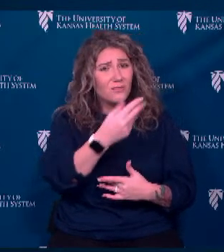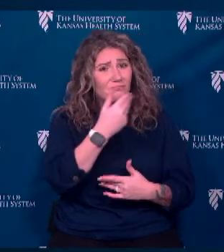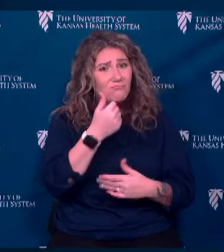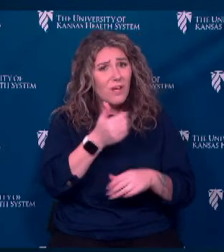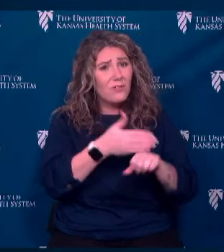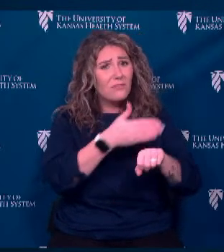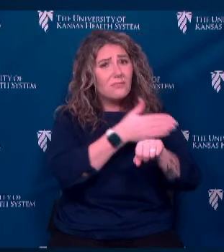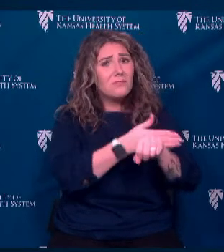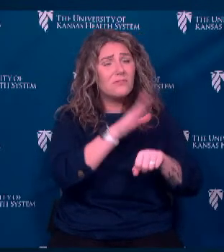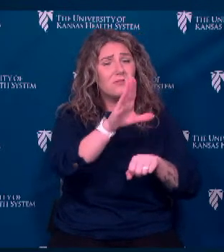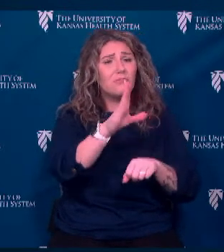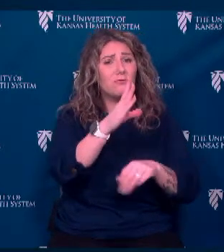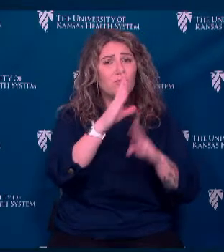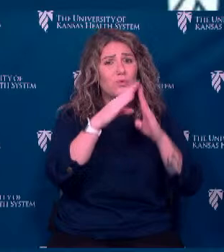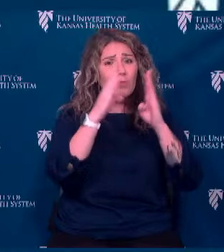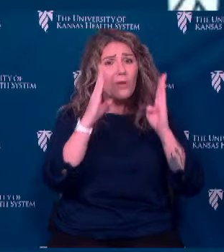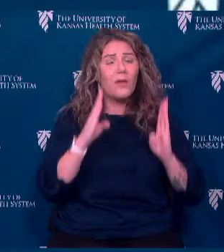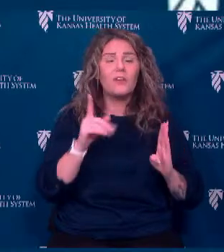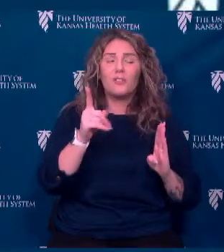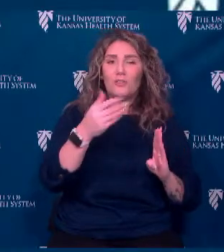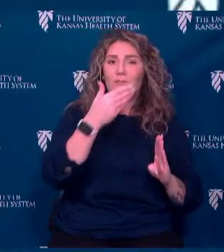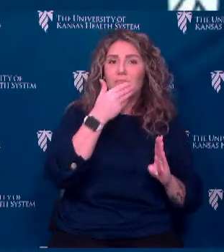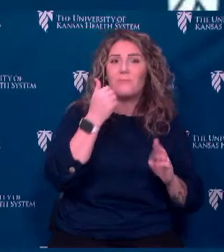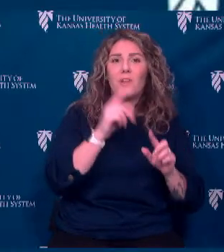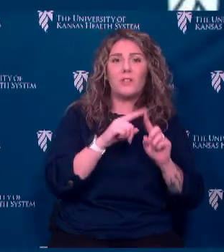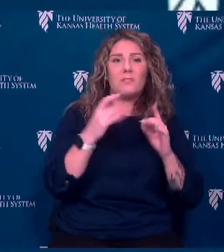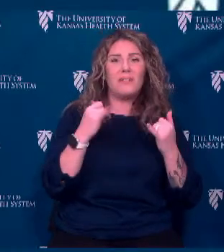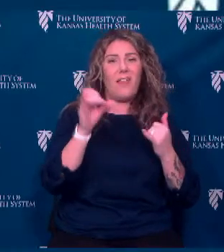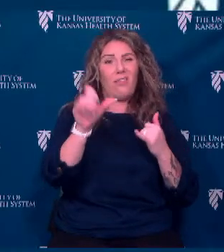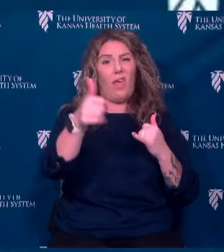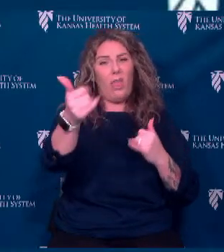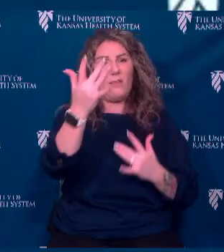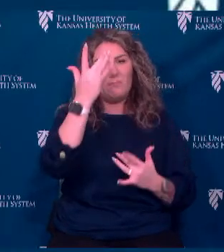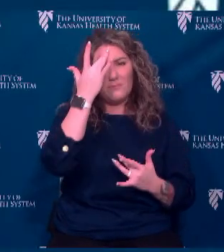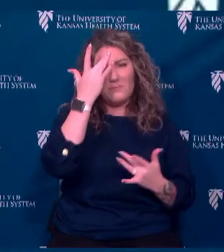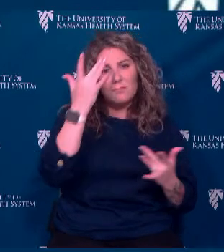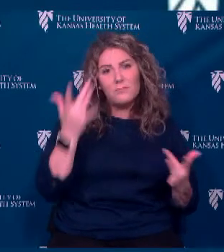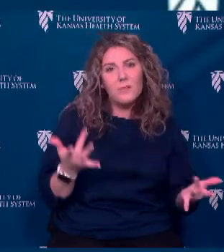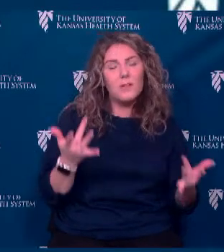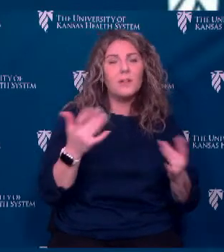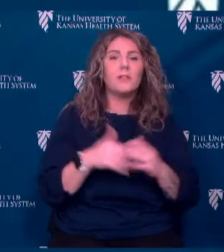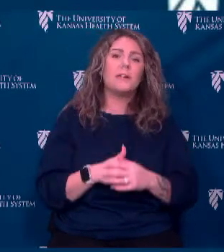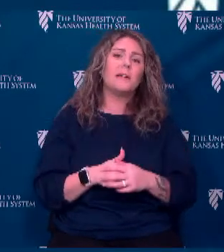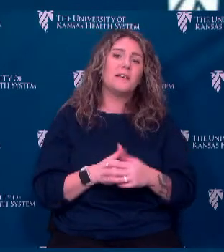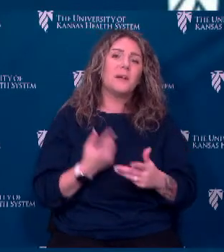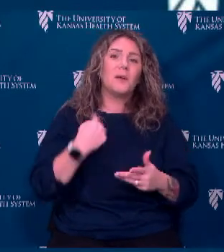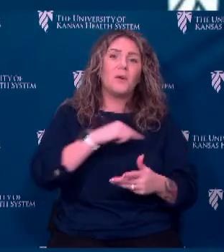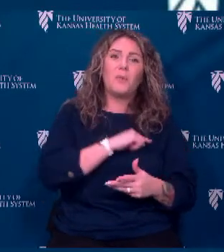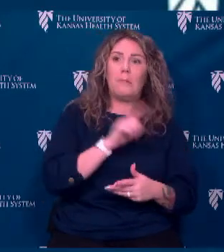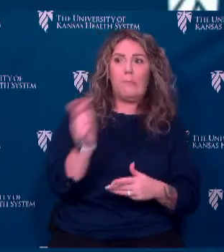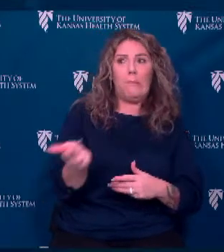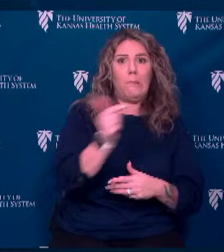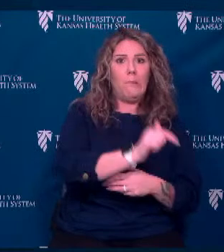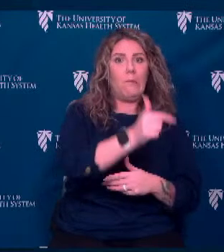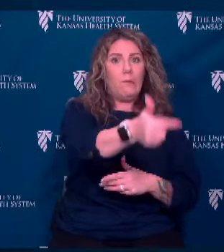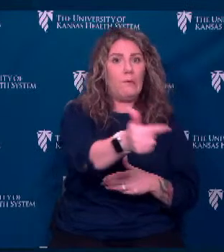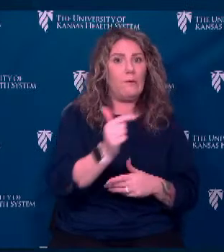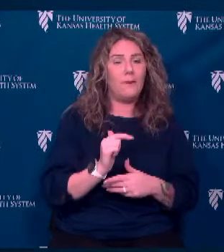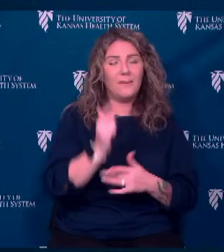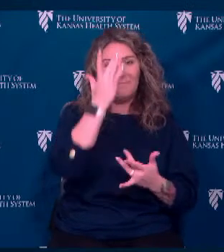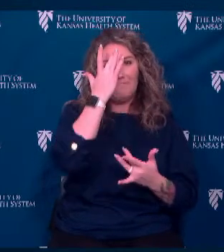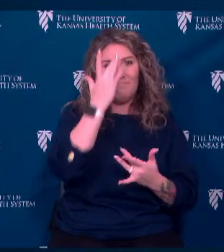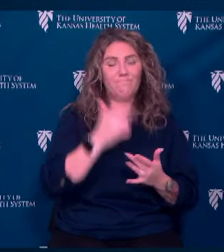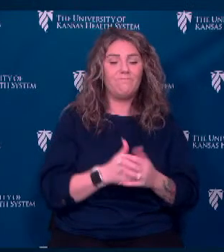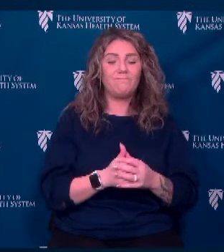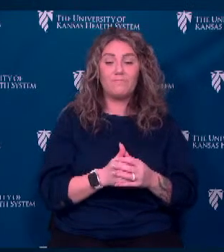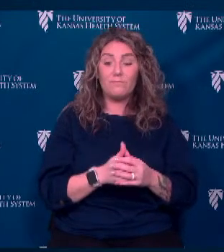household? Well, she's better, but now my other one's sick. So we're ping-ponging it back and forth. All right.